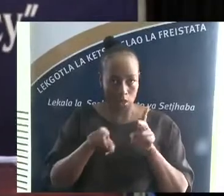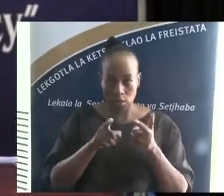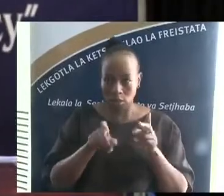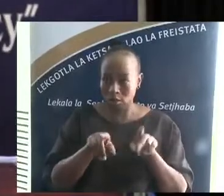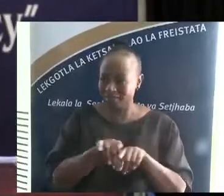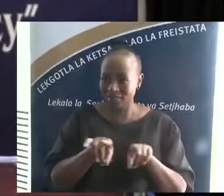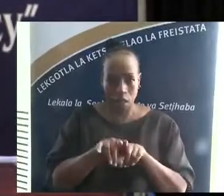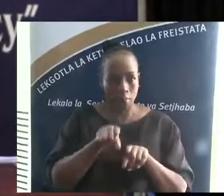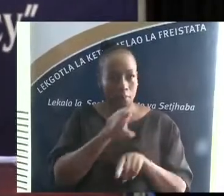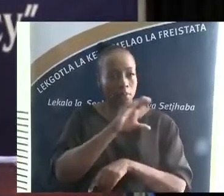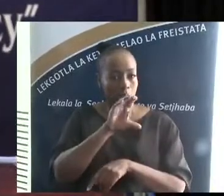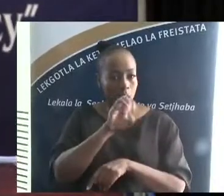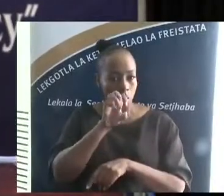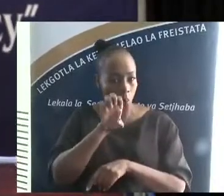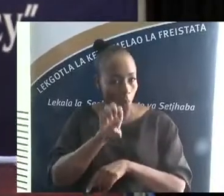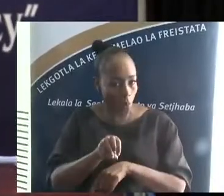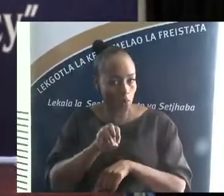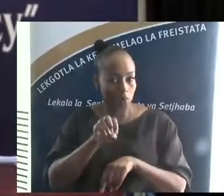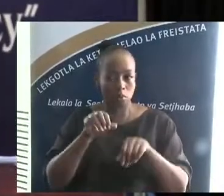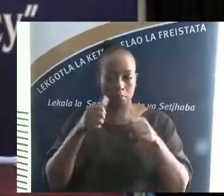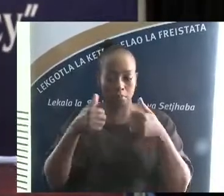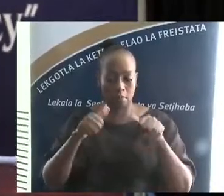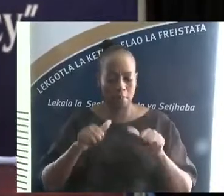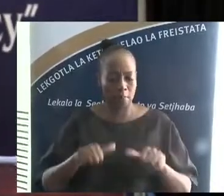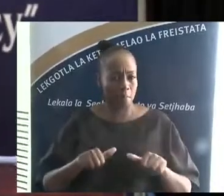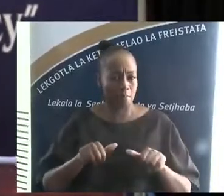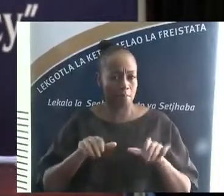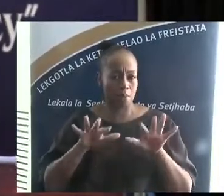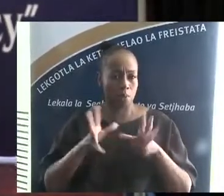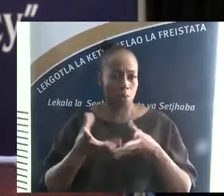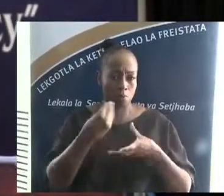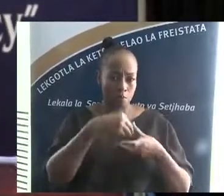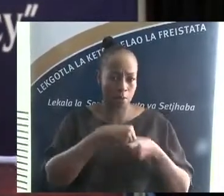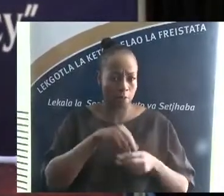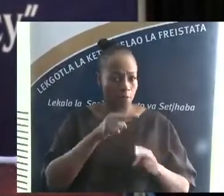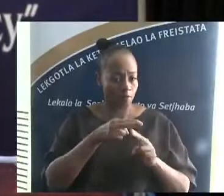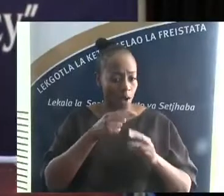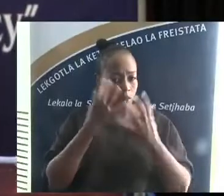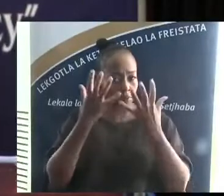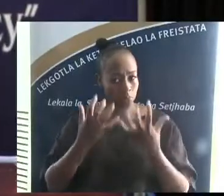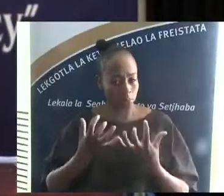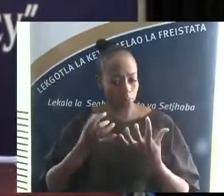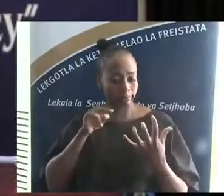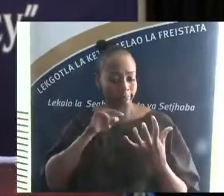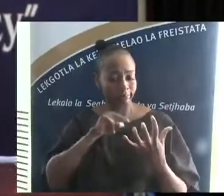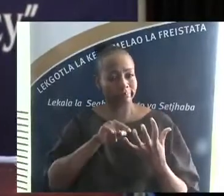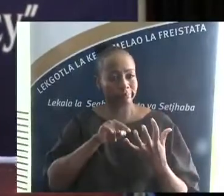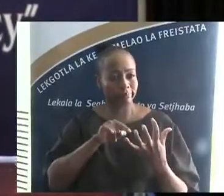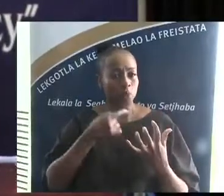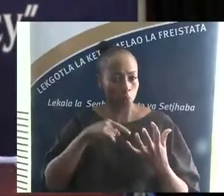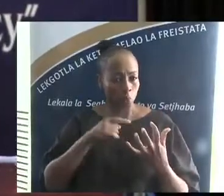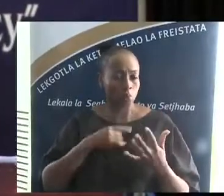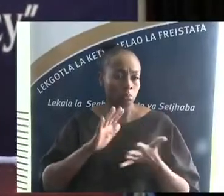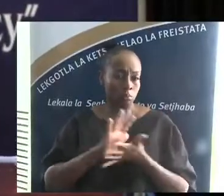our CEOs, during the finalization of the budgets are equally